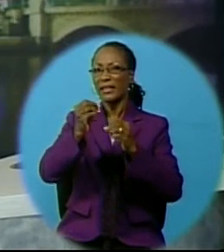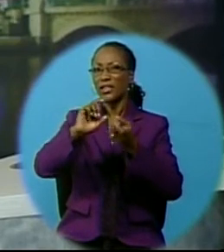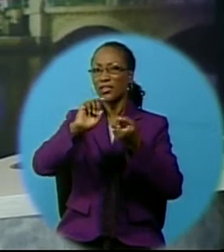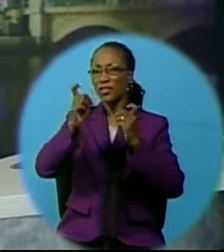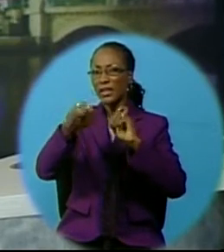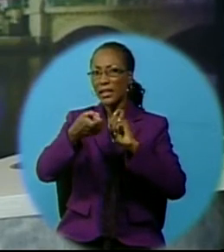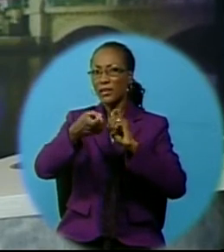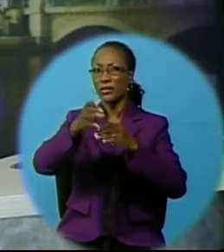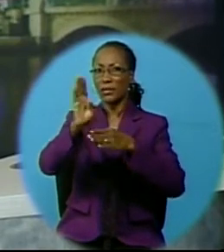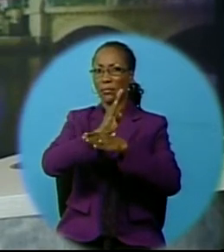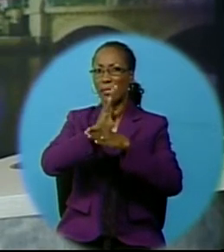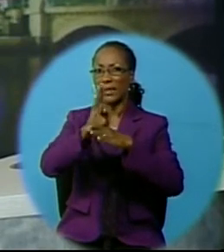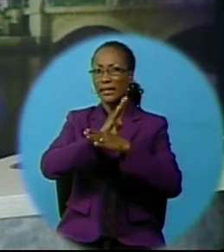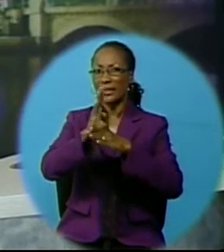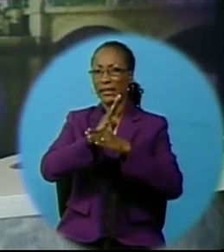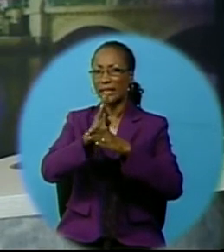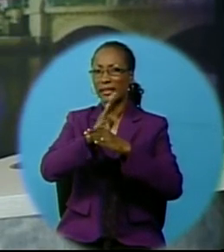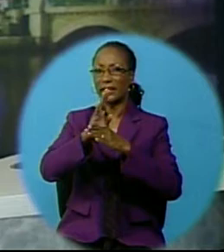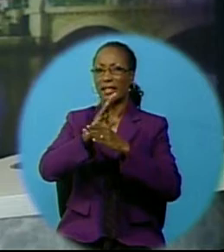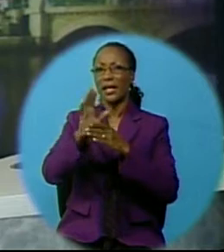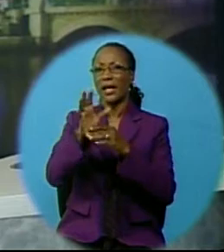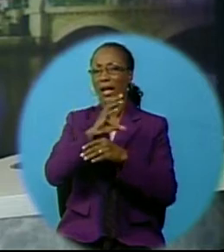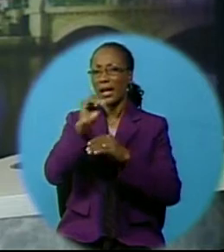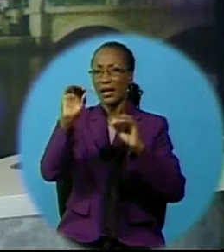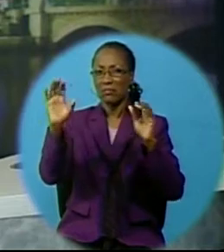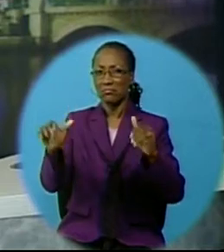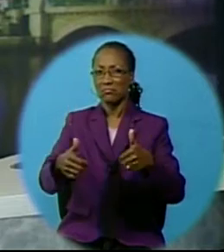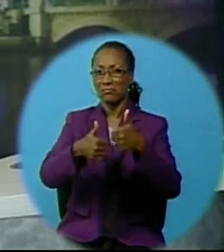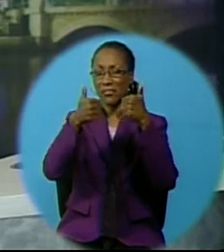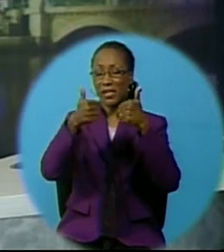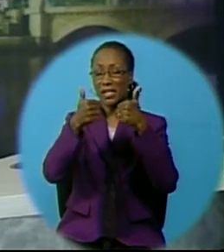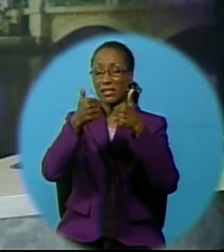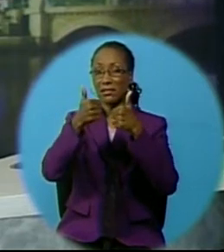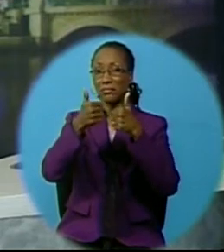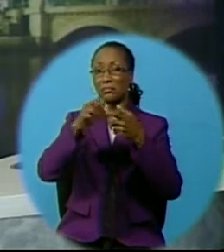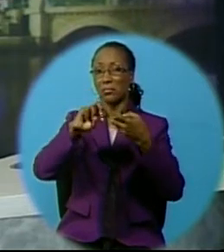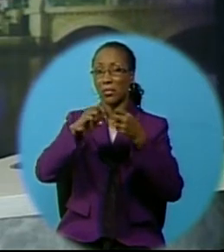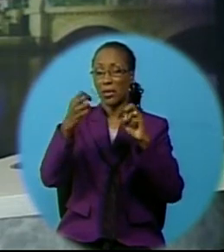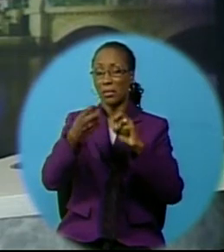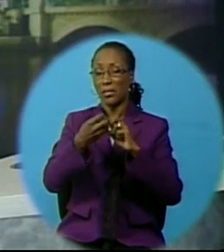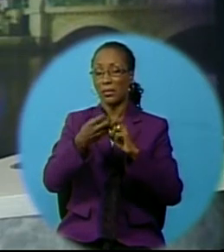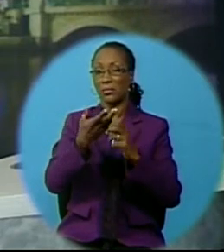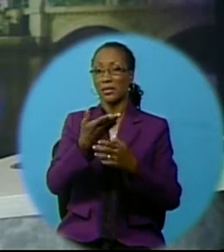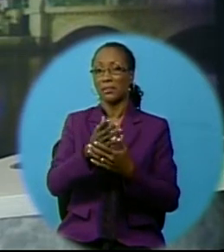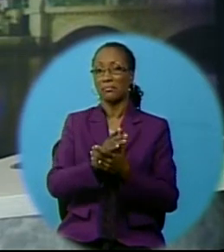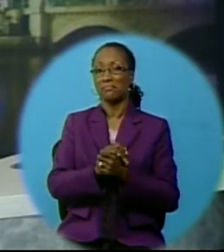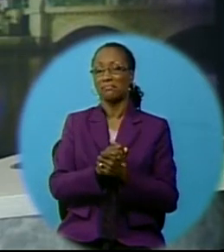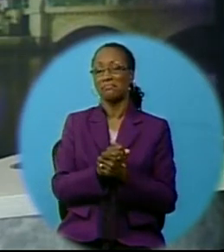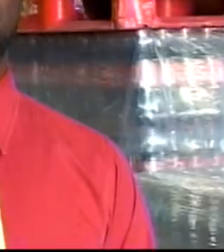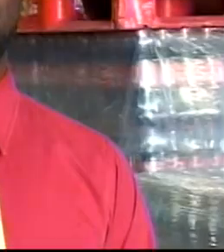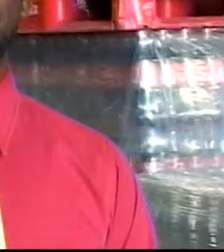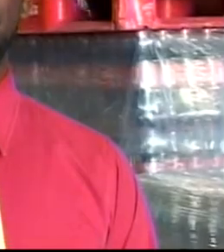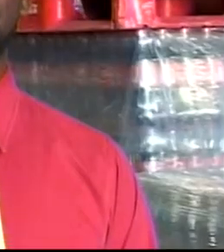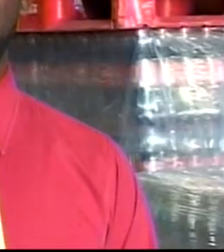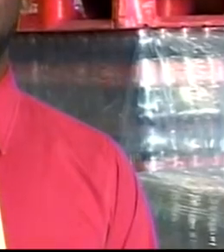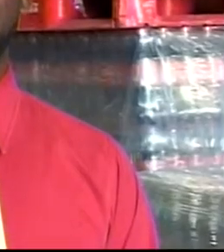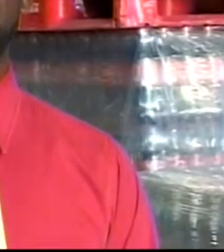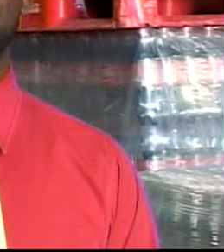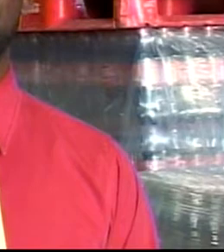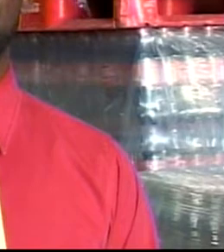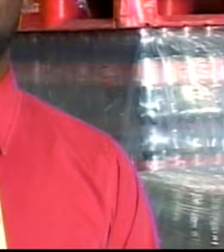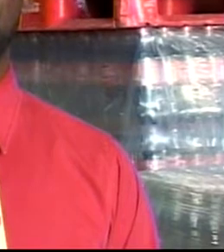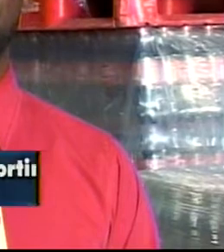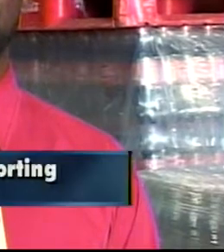of trade challenges and ever-changing market demands. Has the story. In just a few days, the